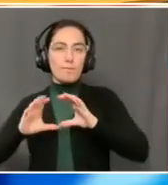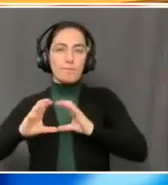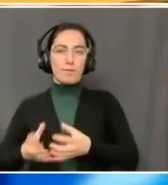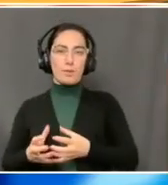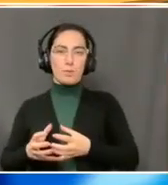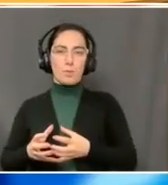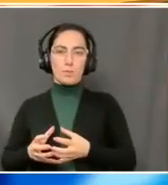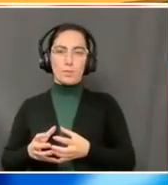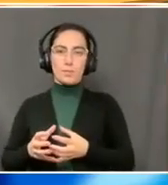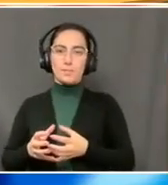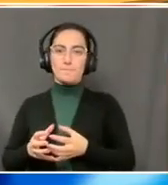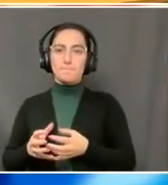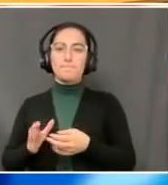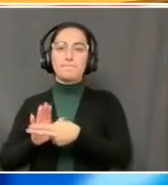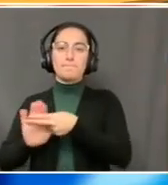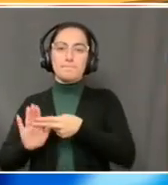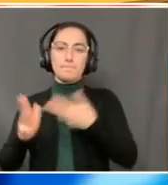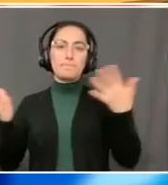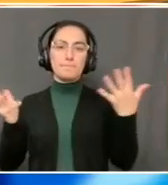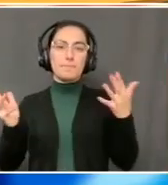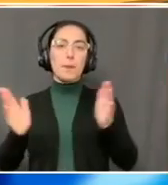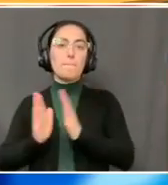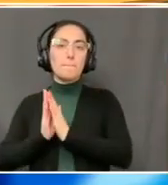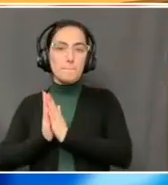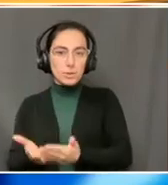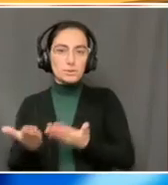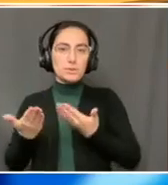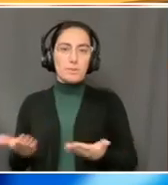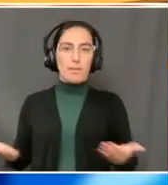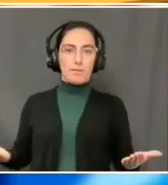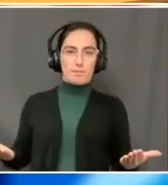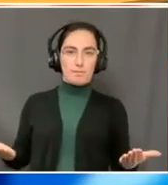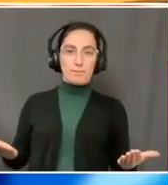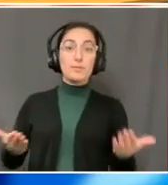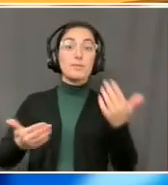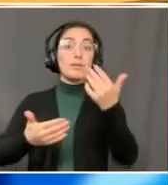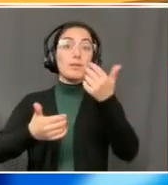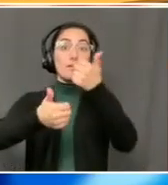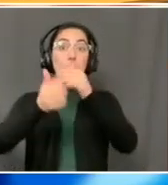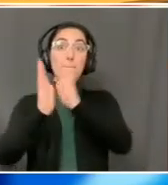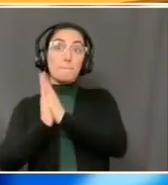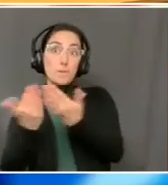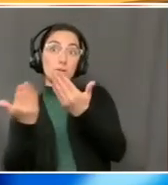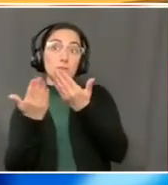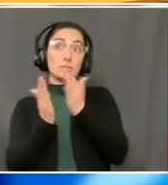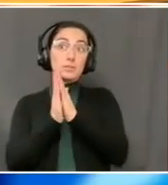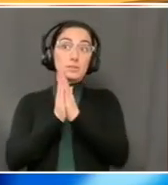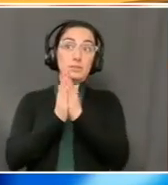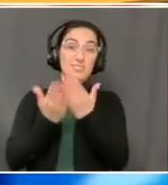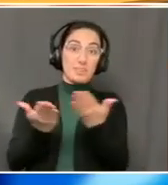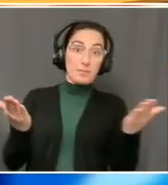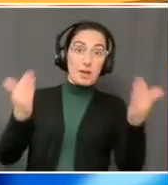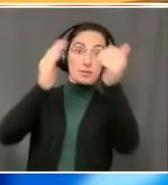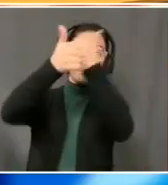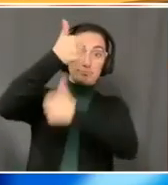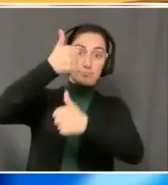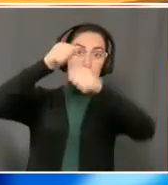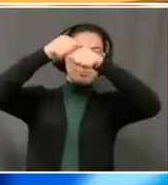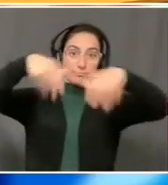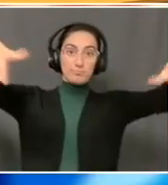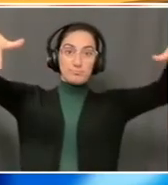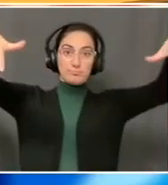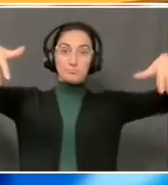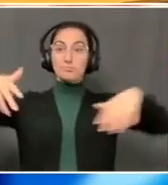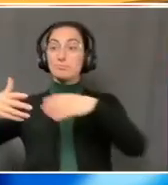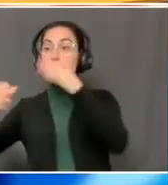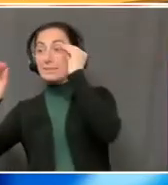is books and supplies. Within books and supplies, there are several subcategories. Instructional materials, there's even one called